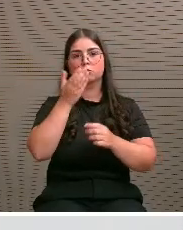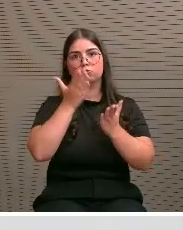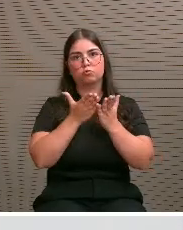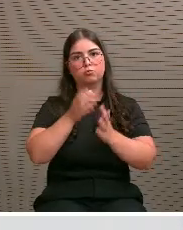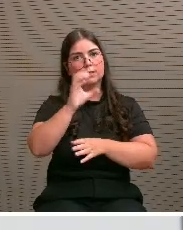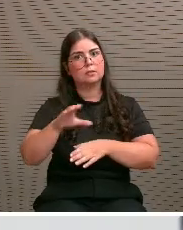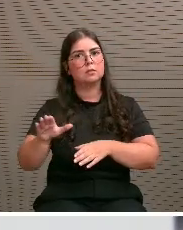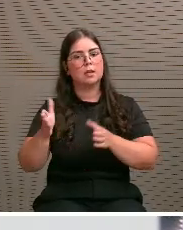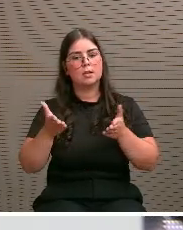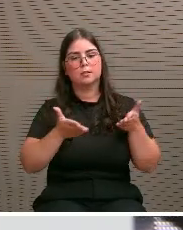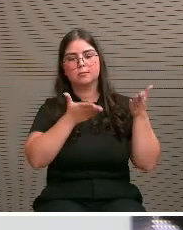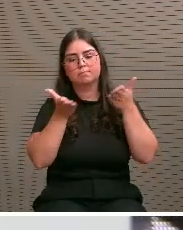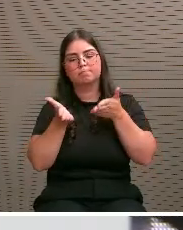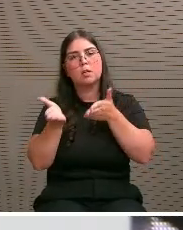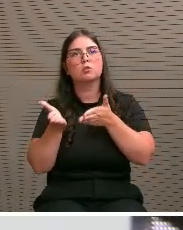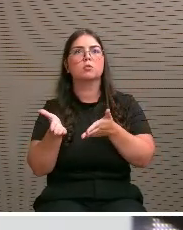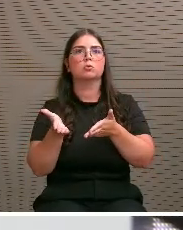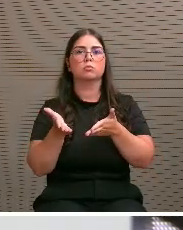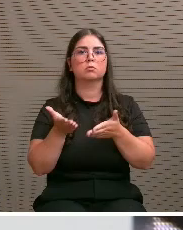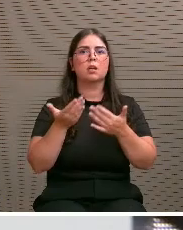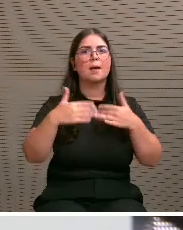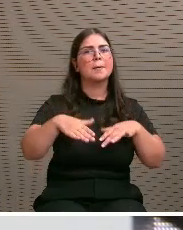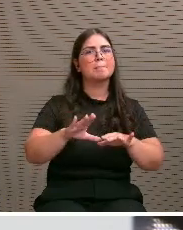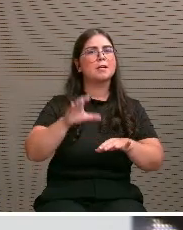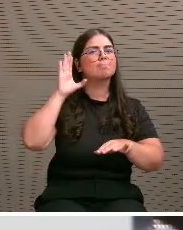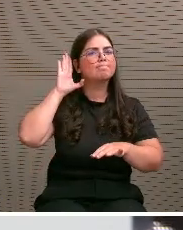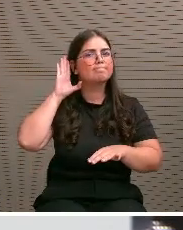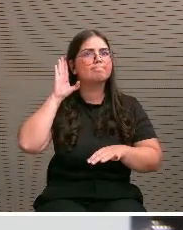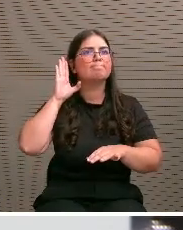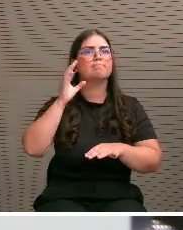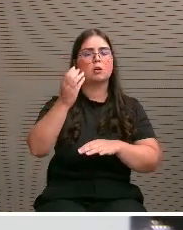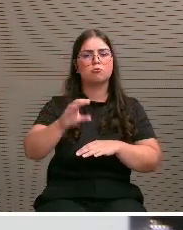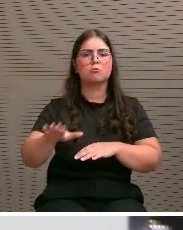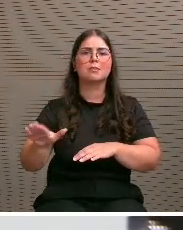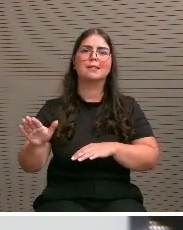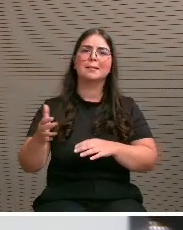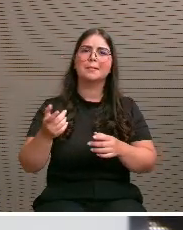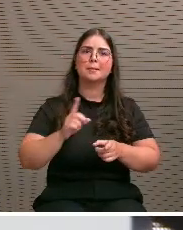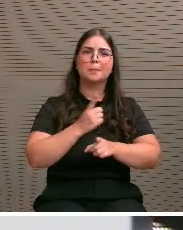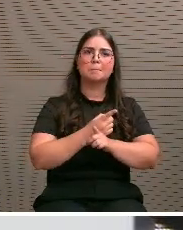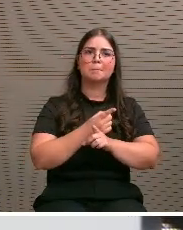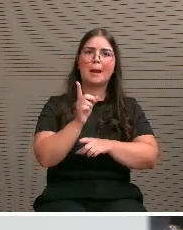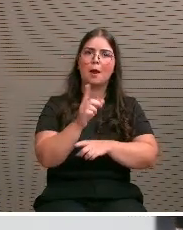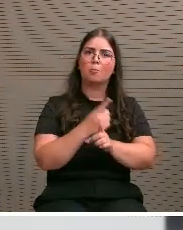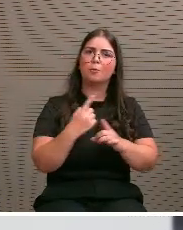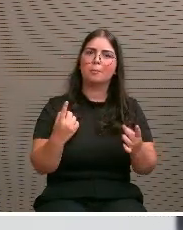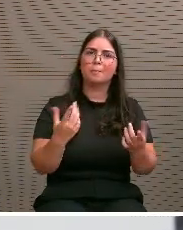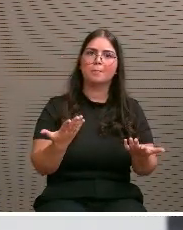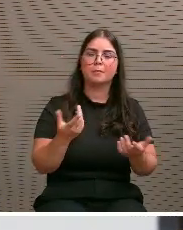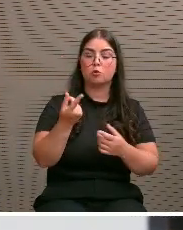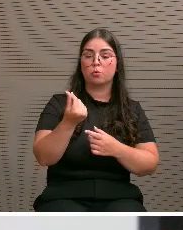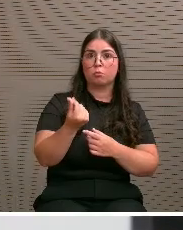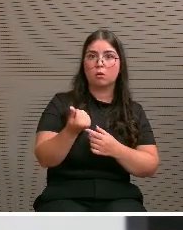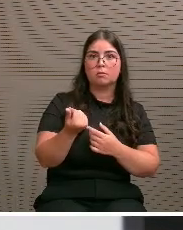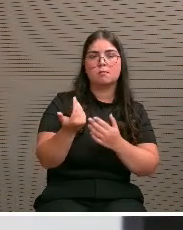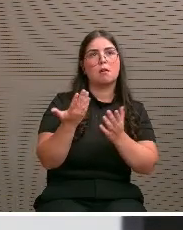But why don't they listen to the scientists who speak, who have used this money to help improve